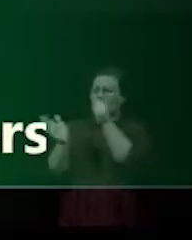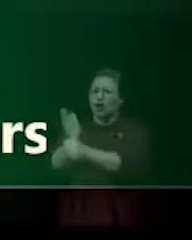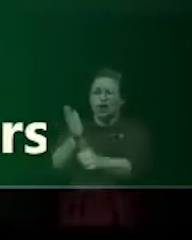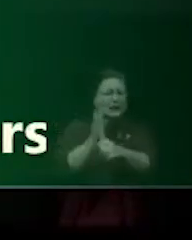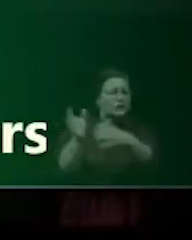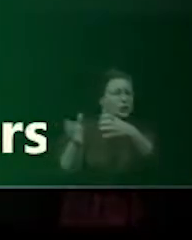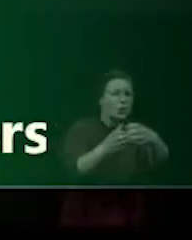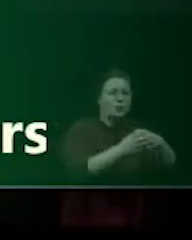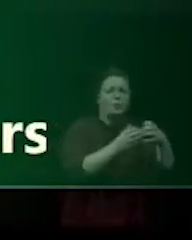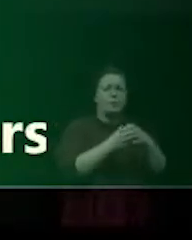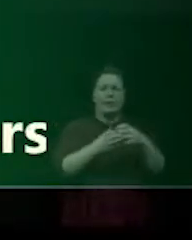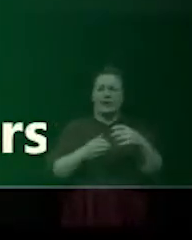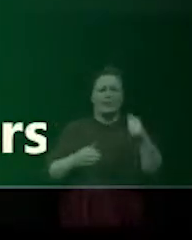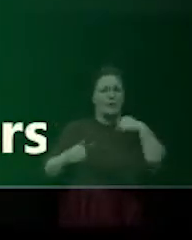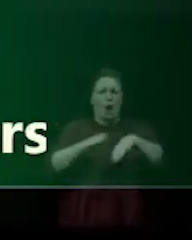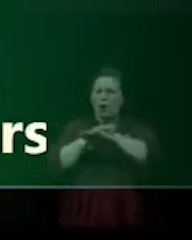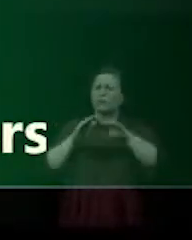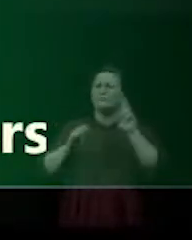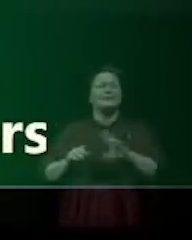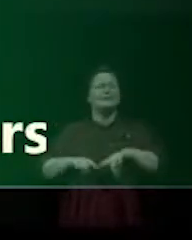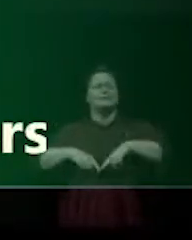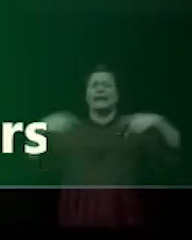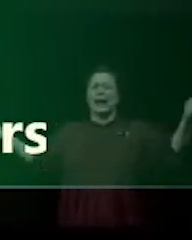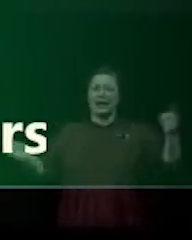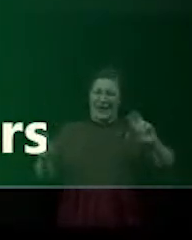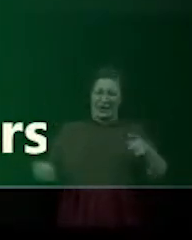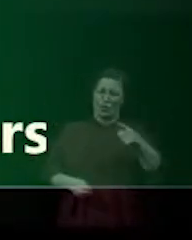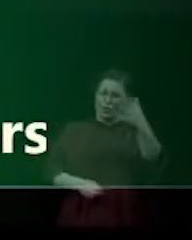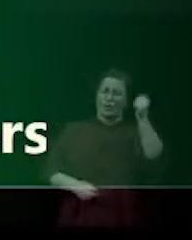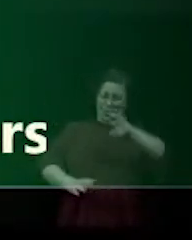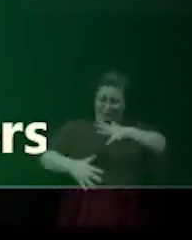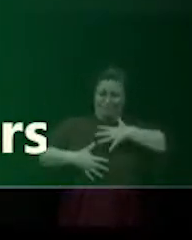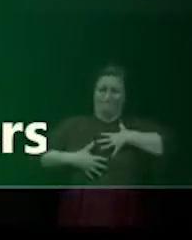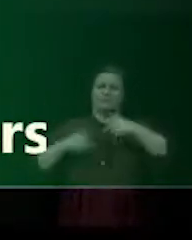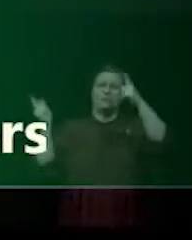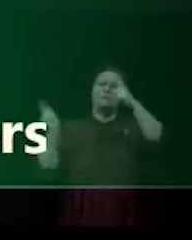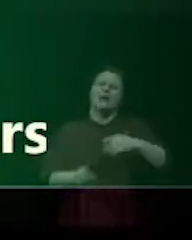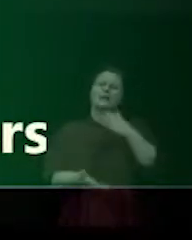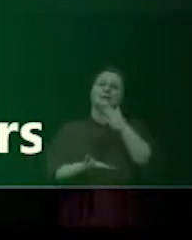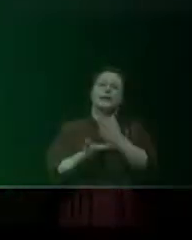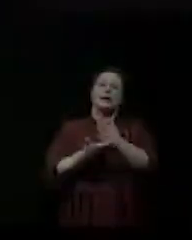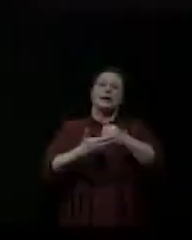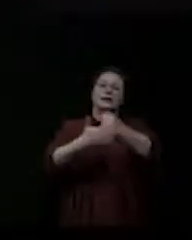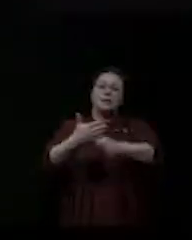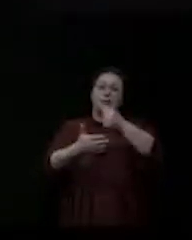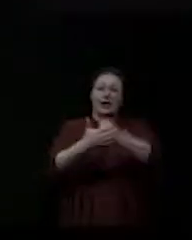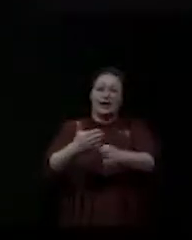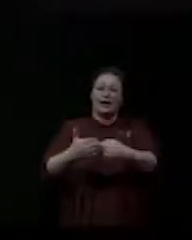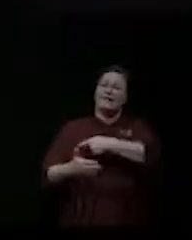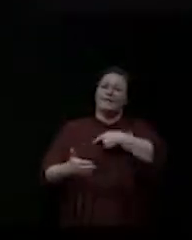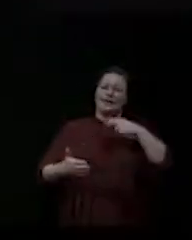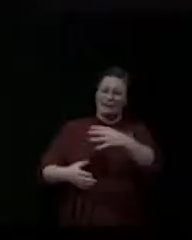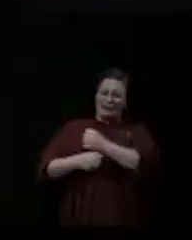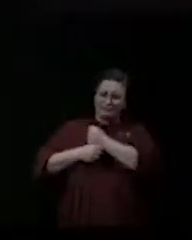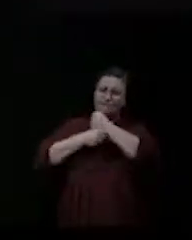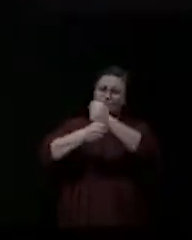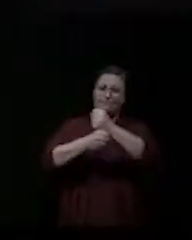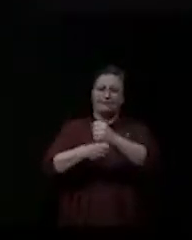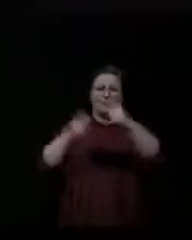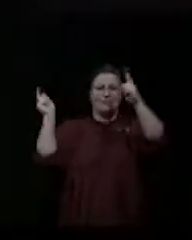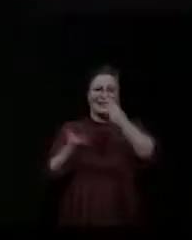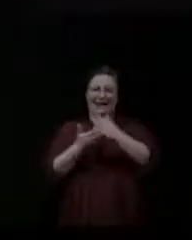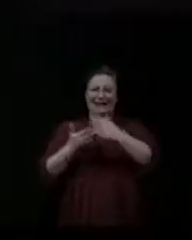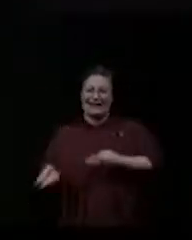professional or other backgrounds. Human rights defenders uphold the universality of human